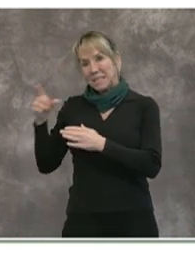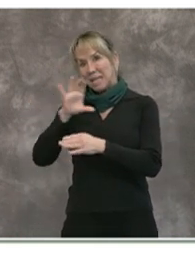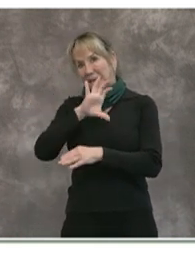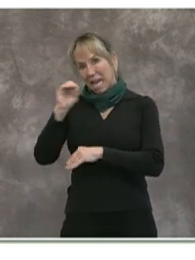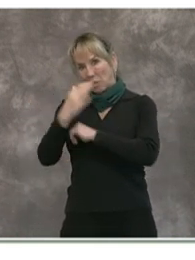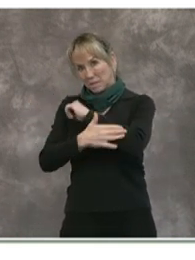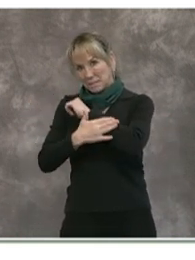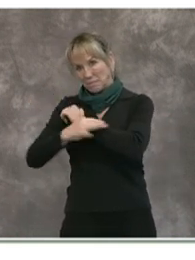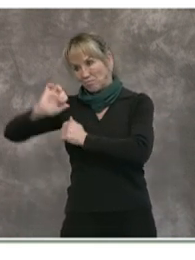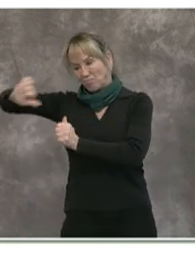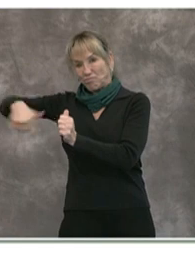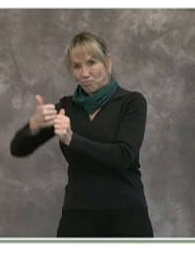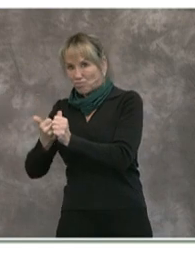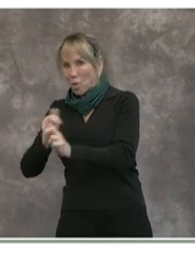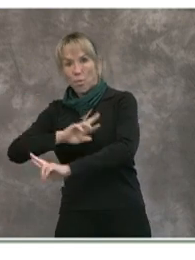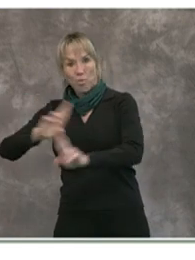time.